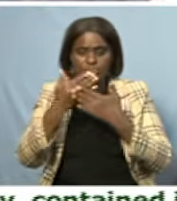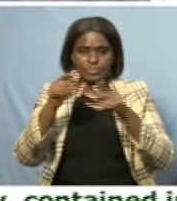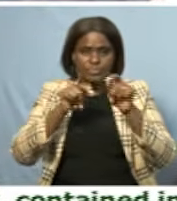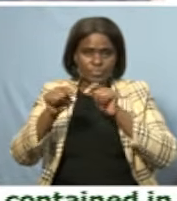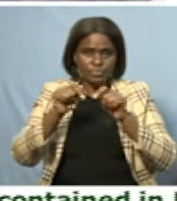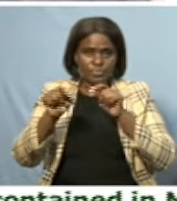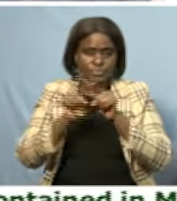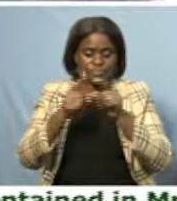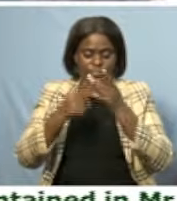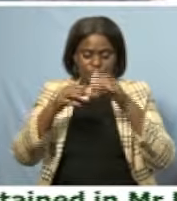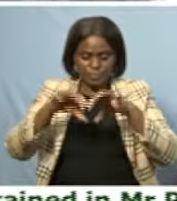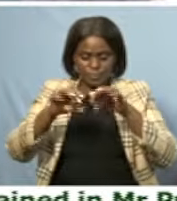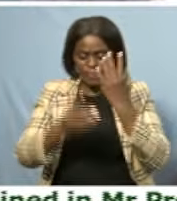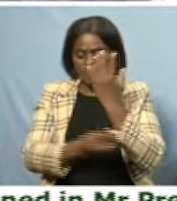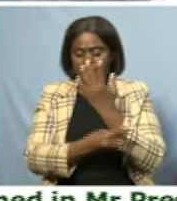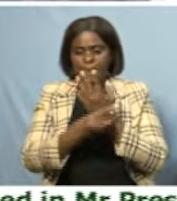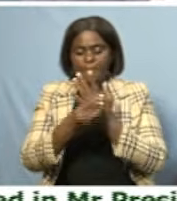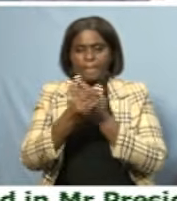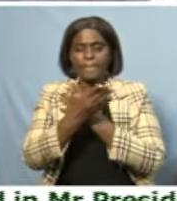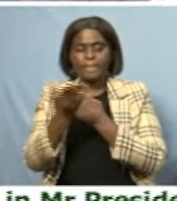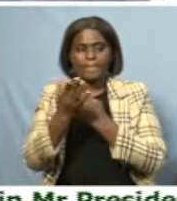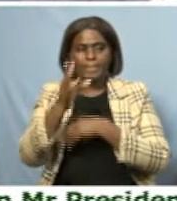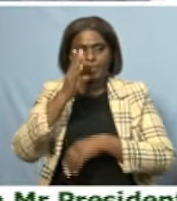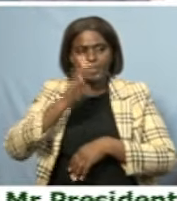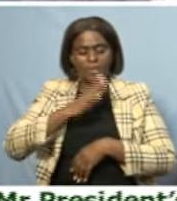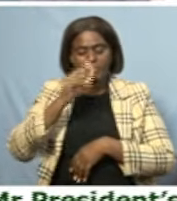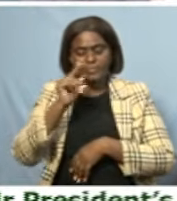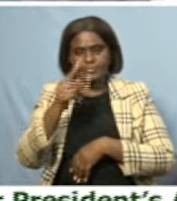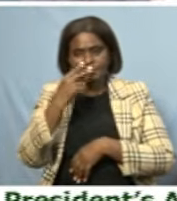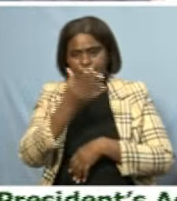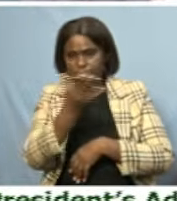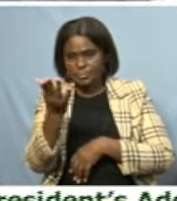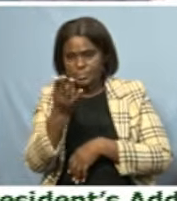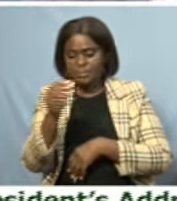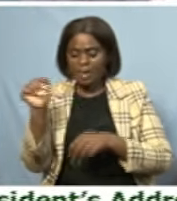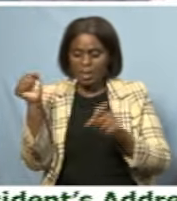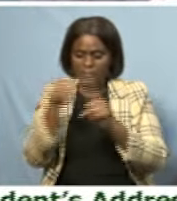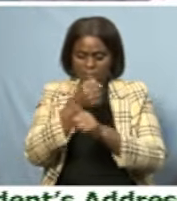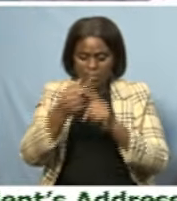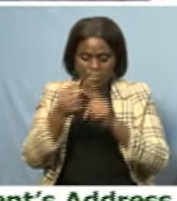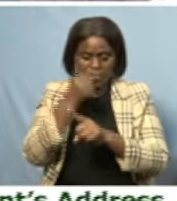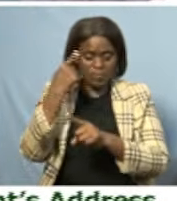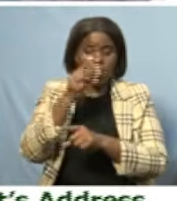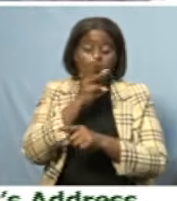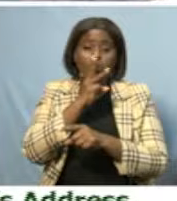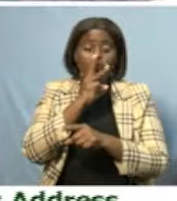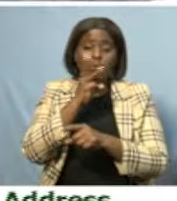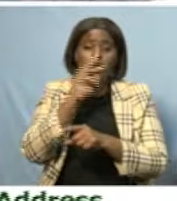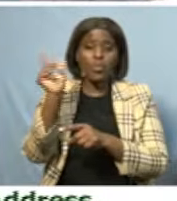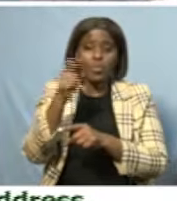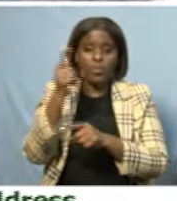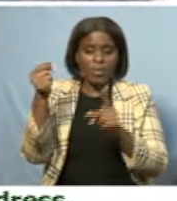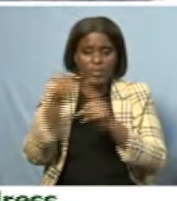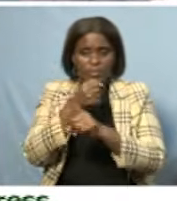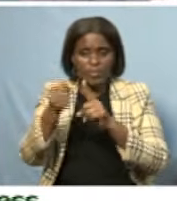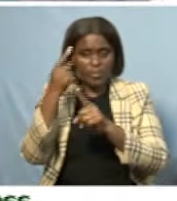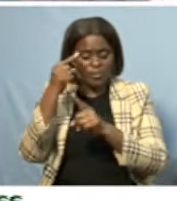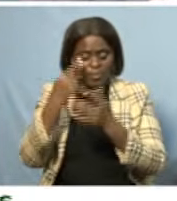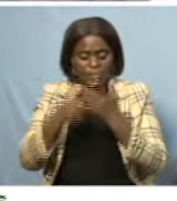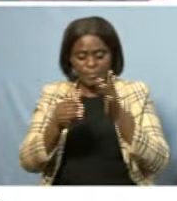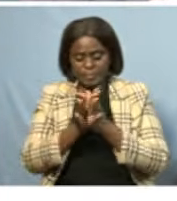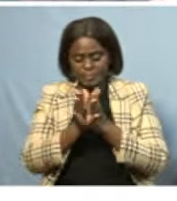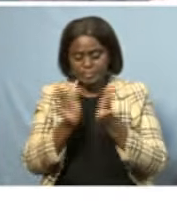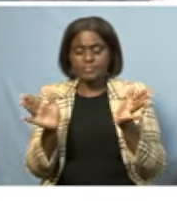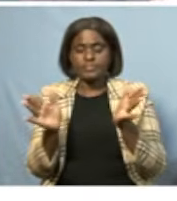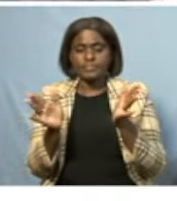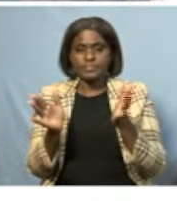governance and sustainable development. Madam Speaker, look at the fight for irrigation. Look at the fight for